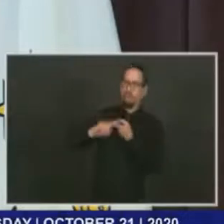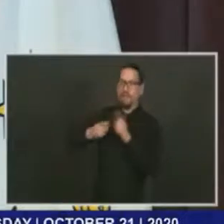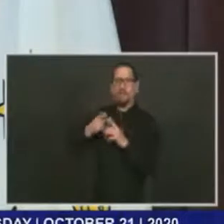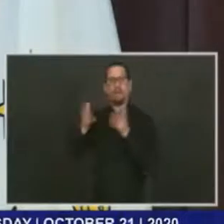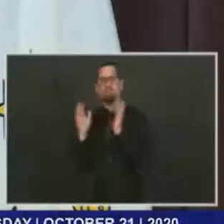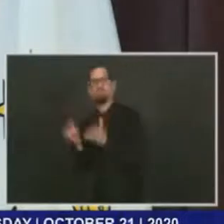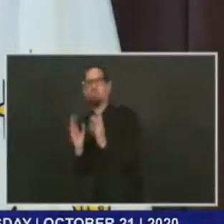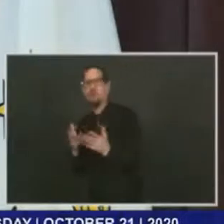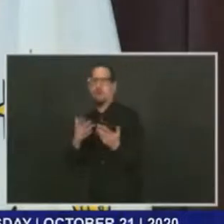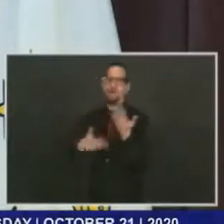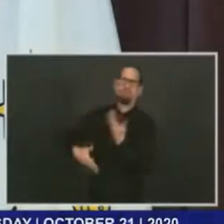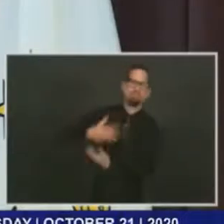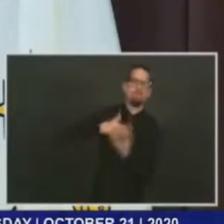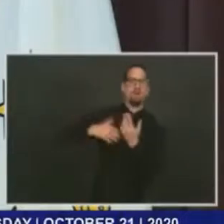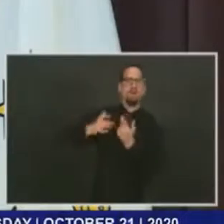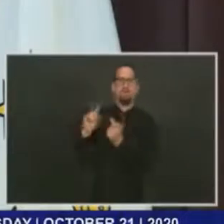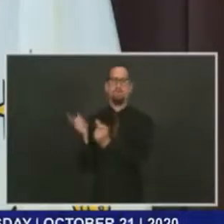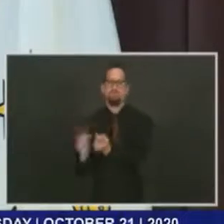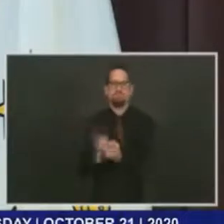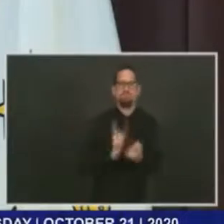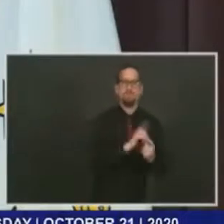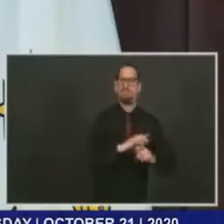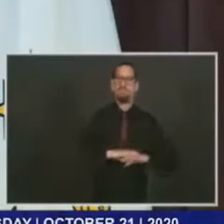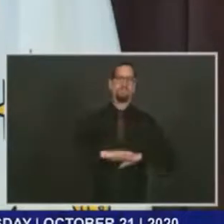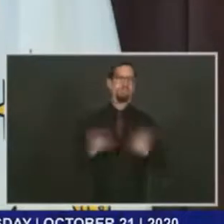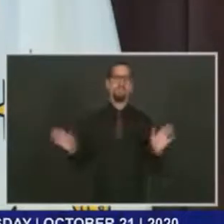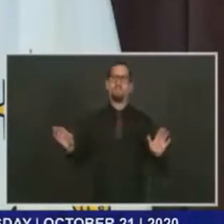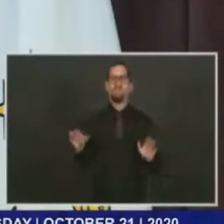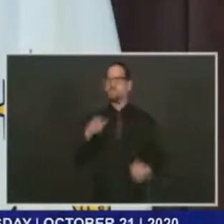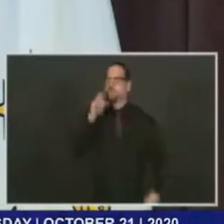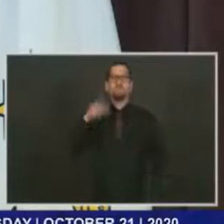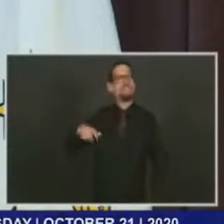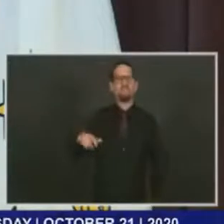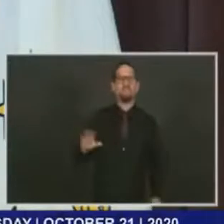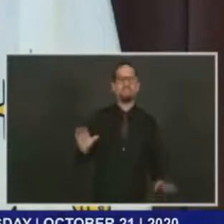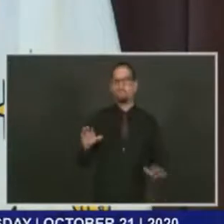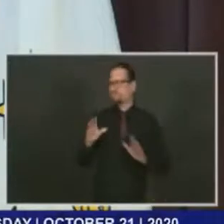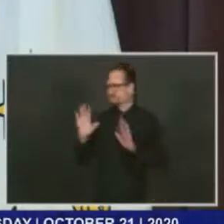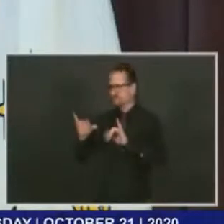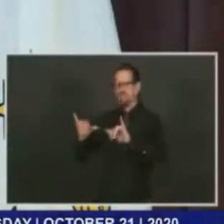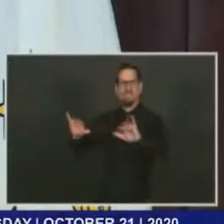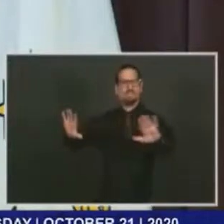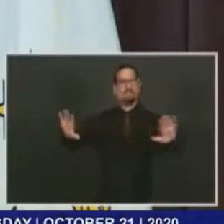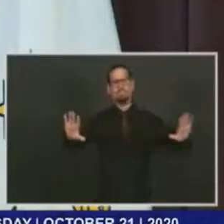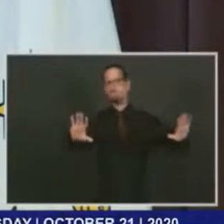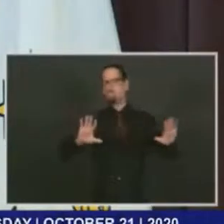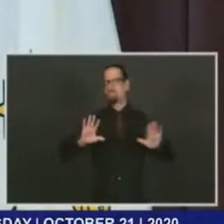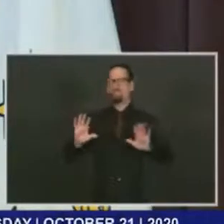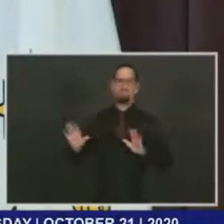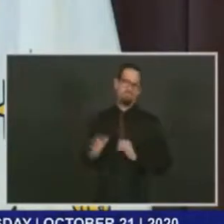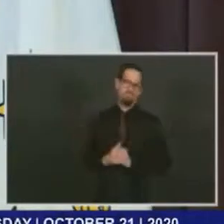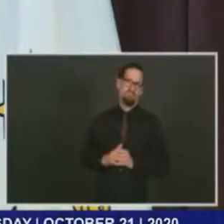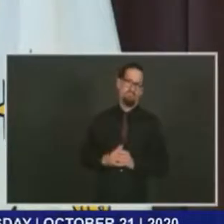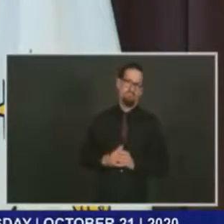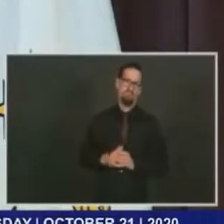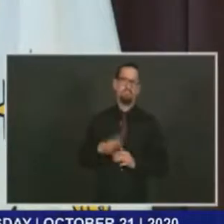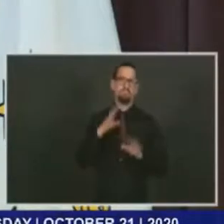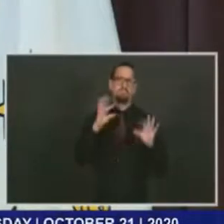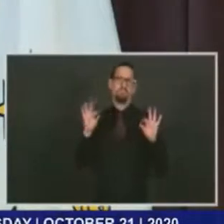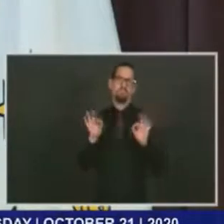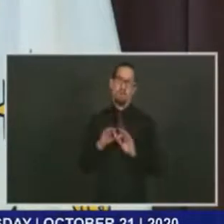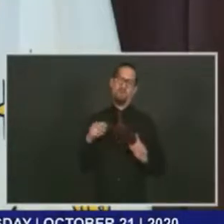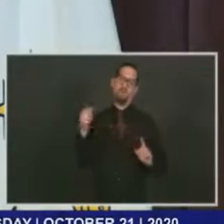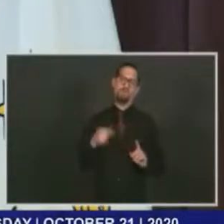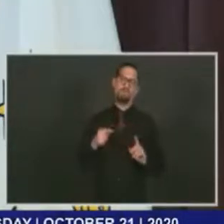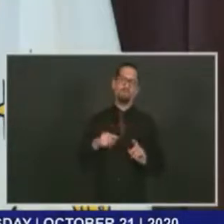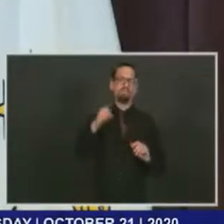it works to stop transmission. So we want you to apply that across the board, especially when you're looking